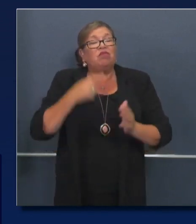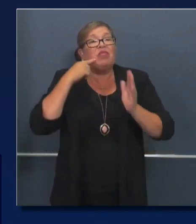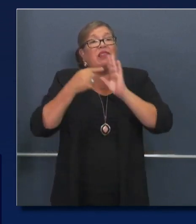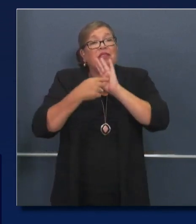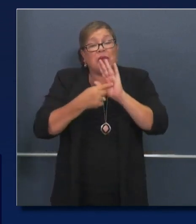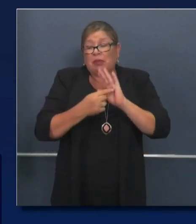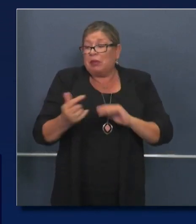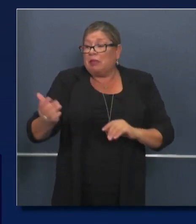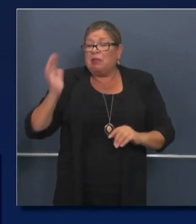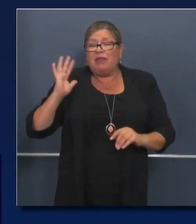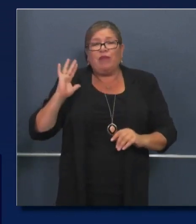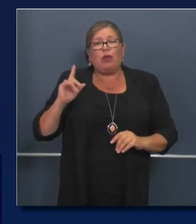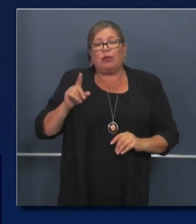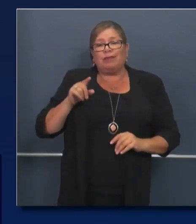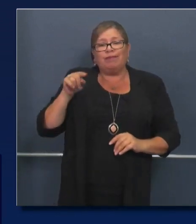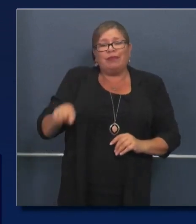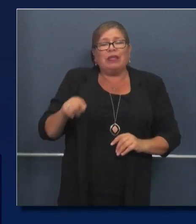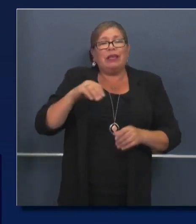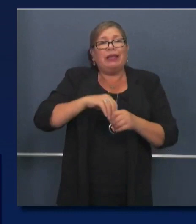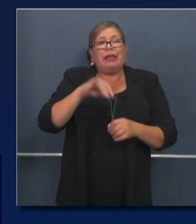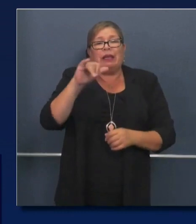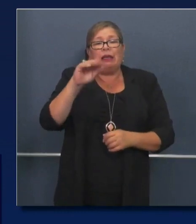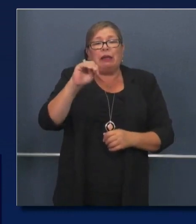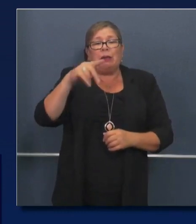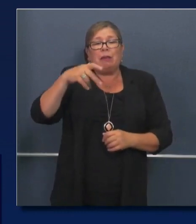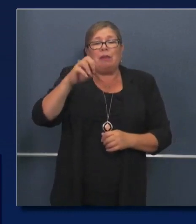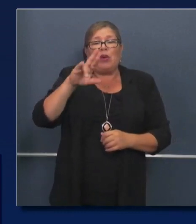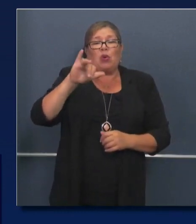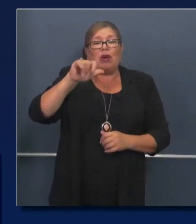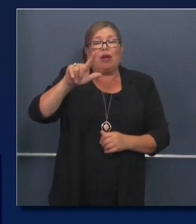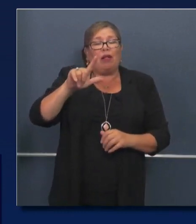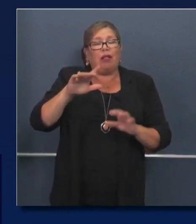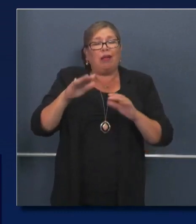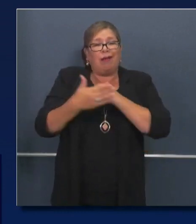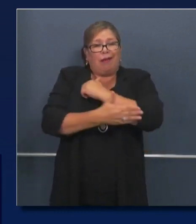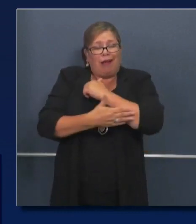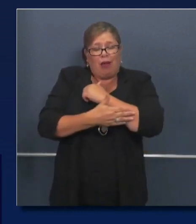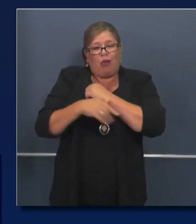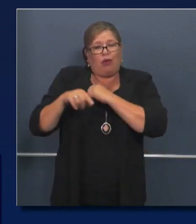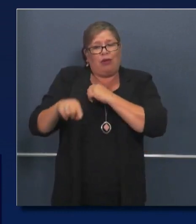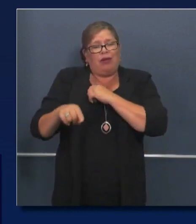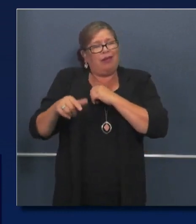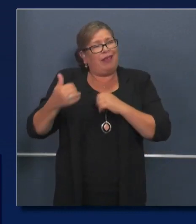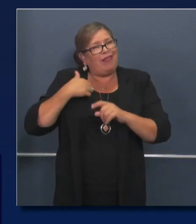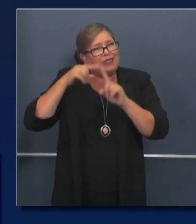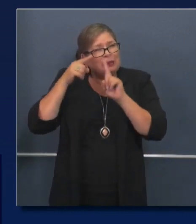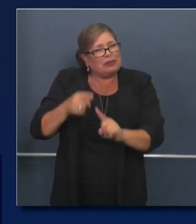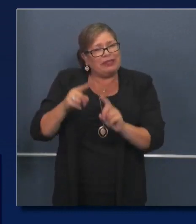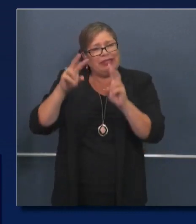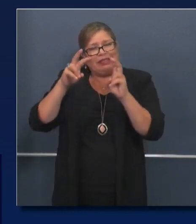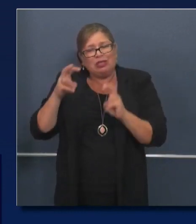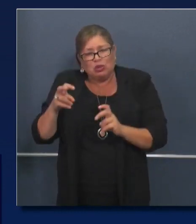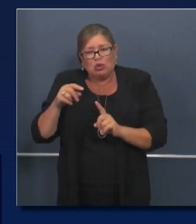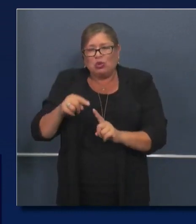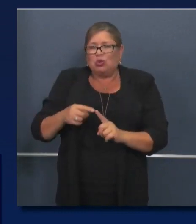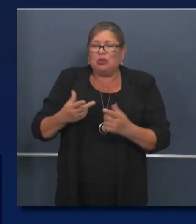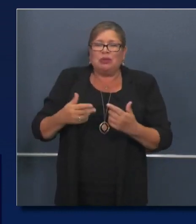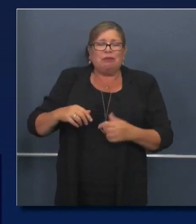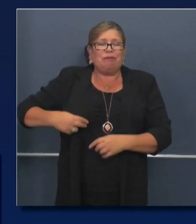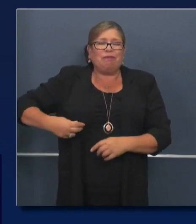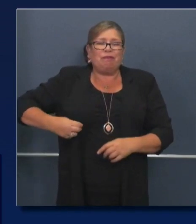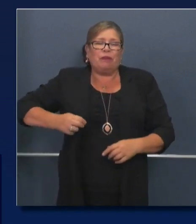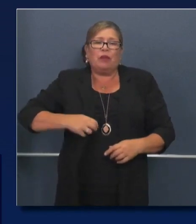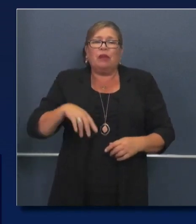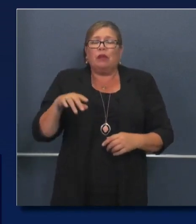cross-border issues that needed to be addressed. We brought out our DMAP teams. We brought out our National Guard. We brought in